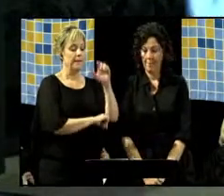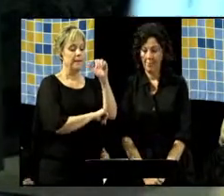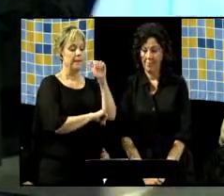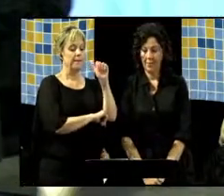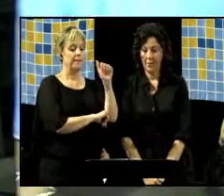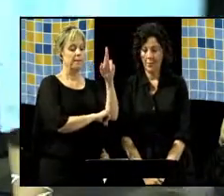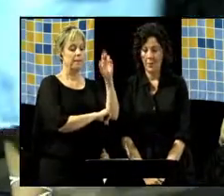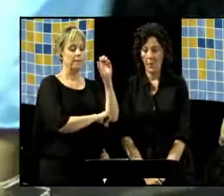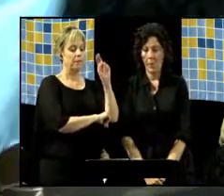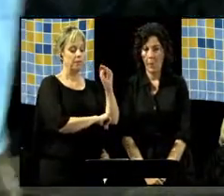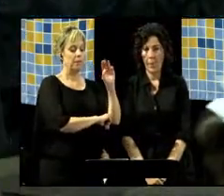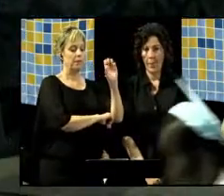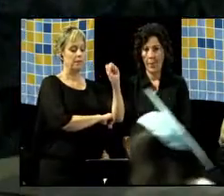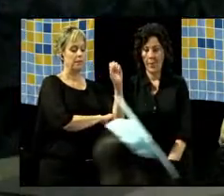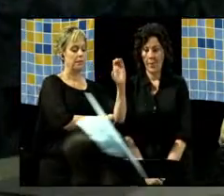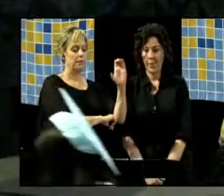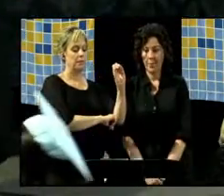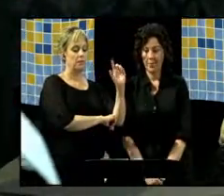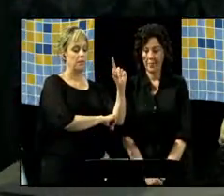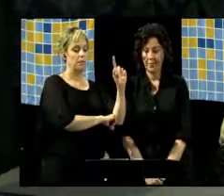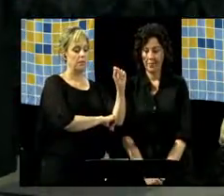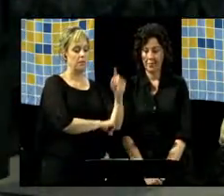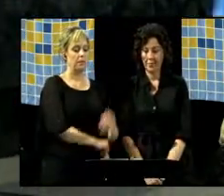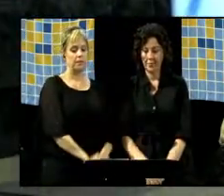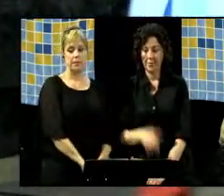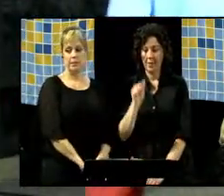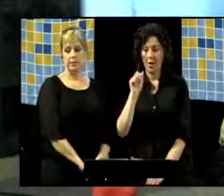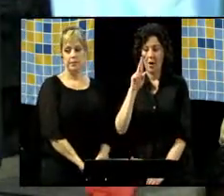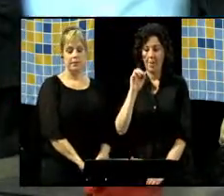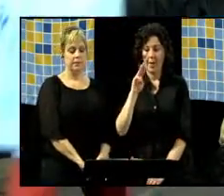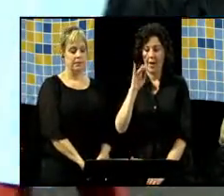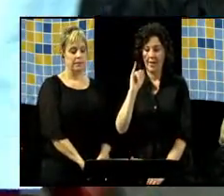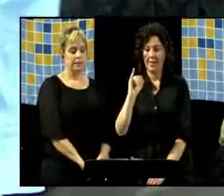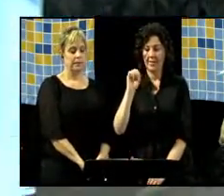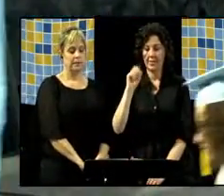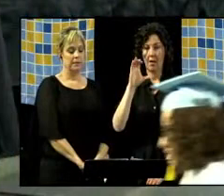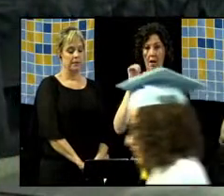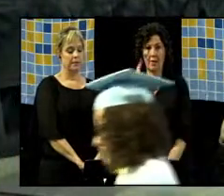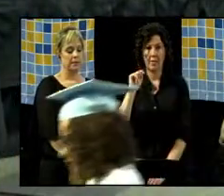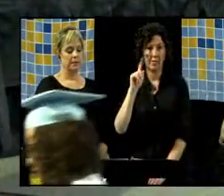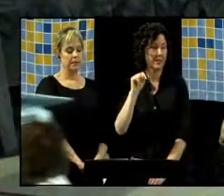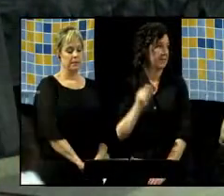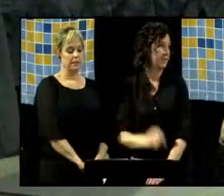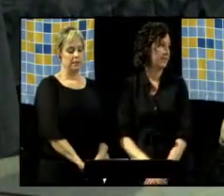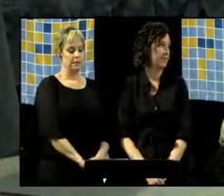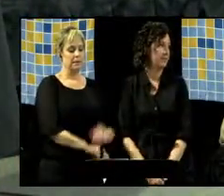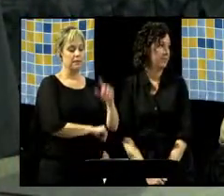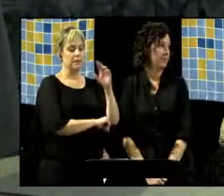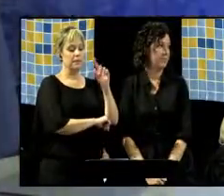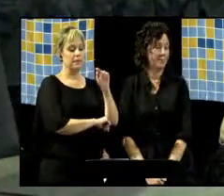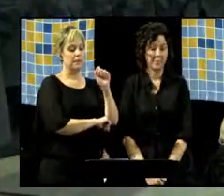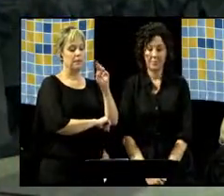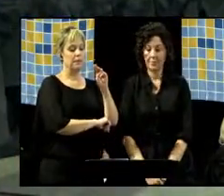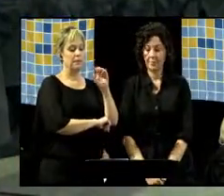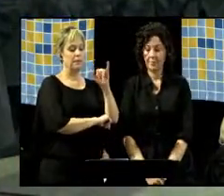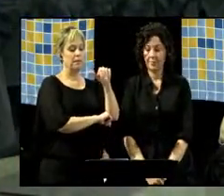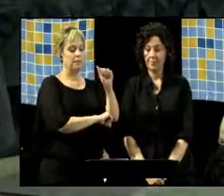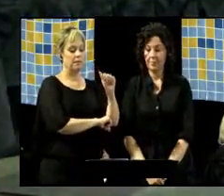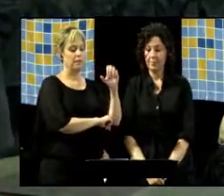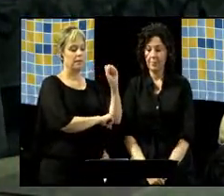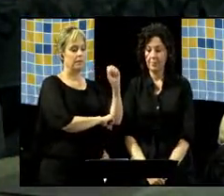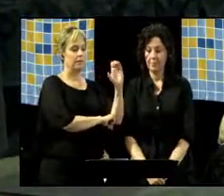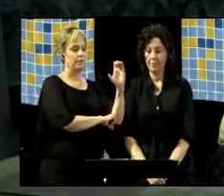Aaron Lemoyne Scott, Armani Justine Scott, Tamaya Alexis